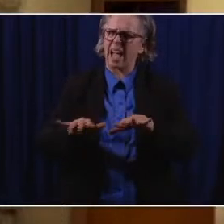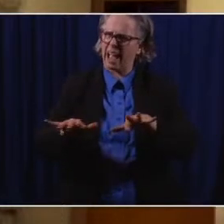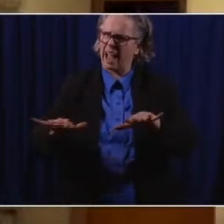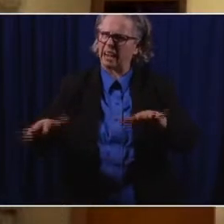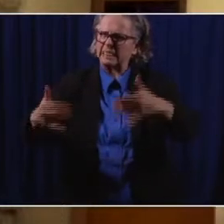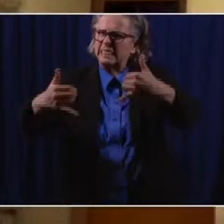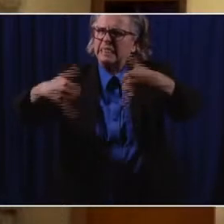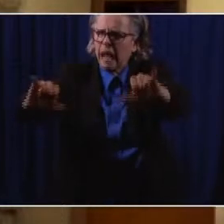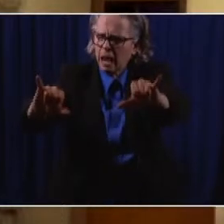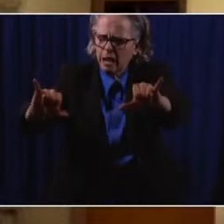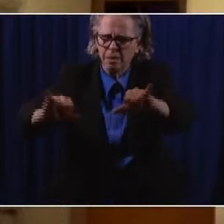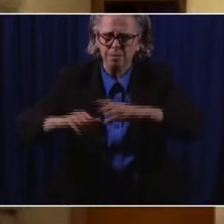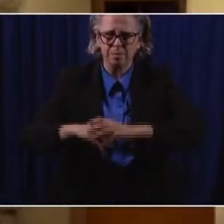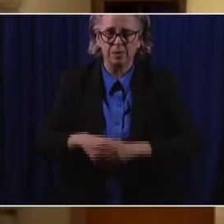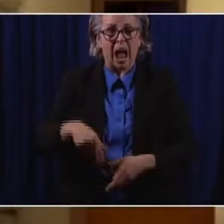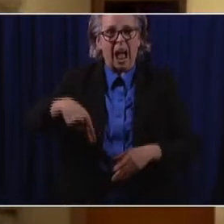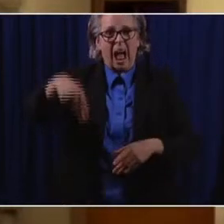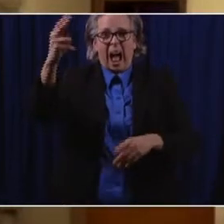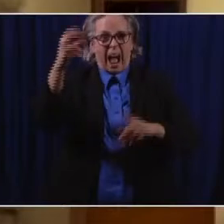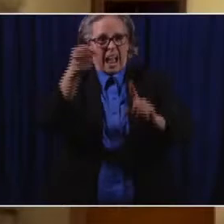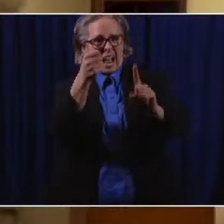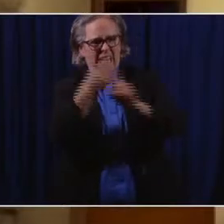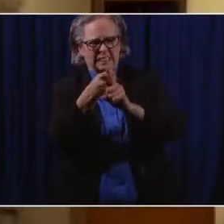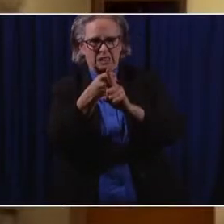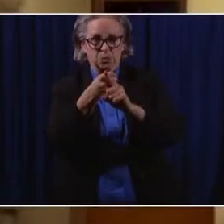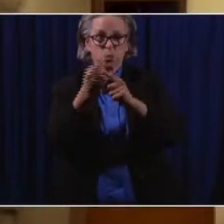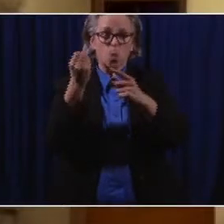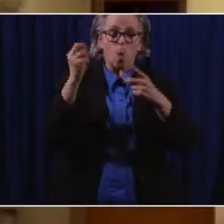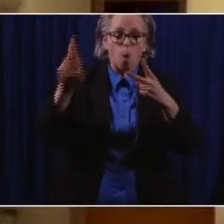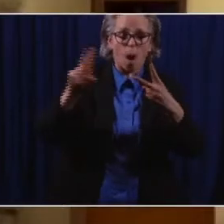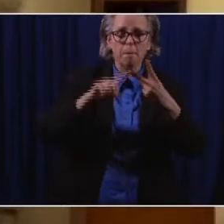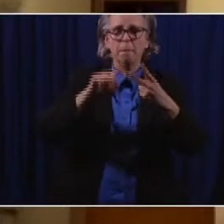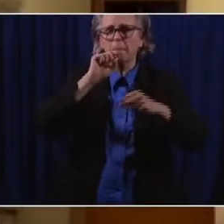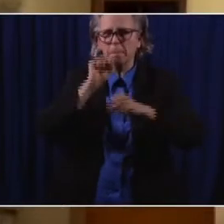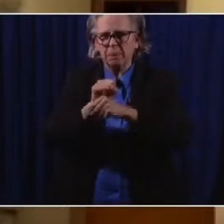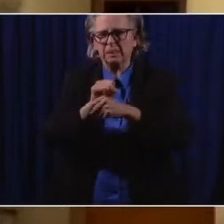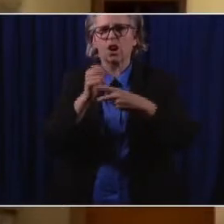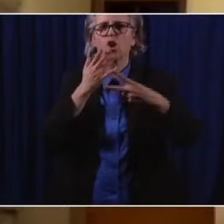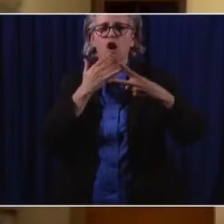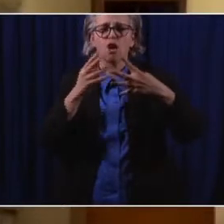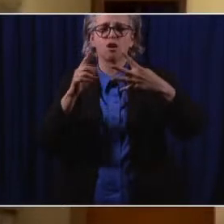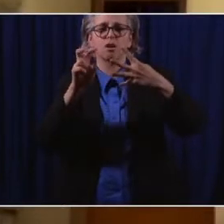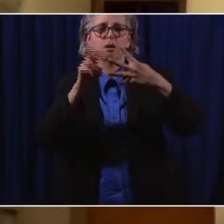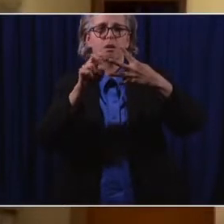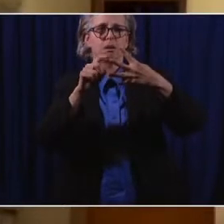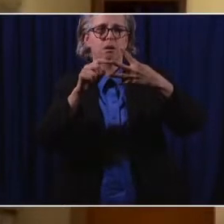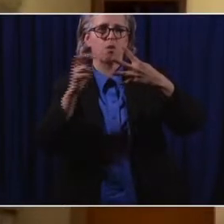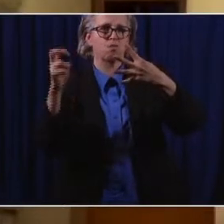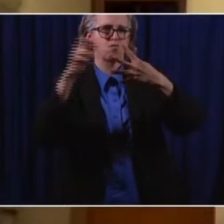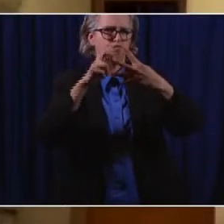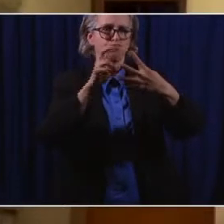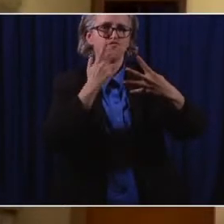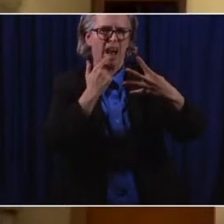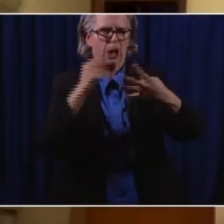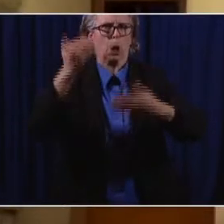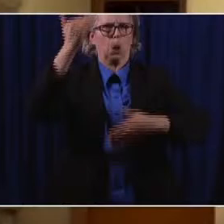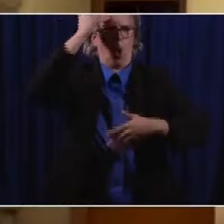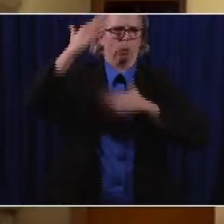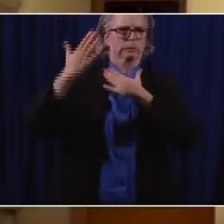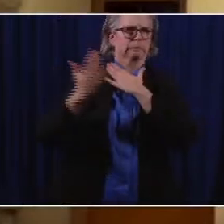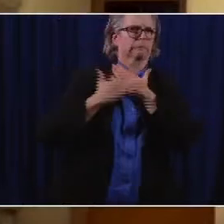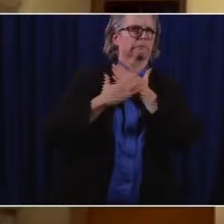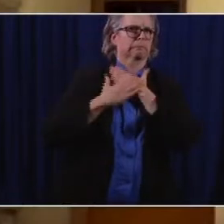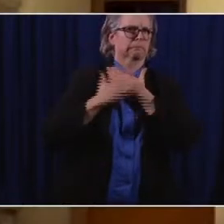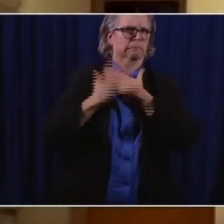high incident level or they are a red because they've met enough of those 7 indicators.